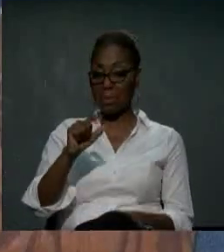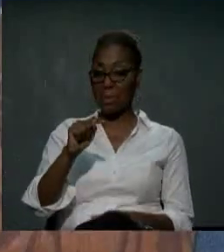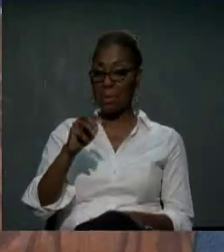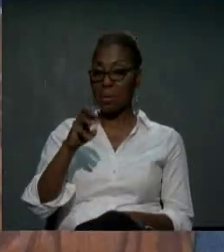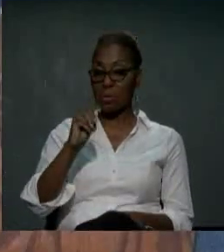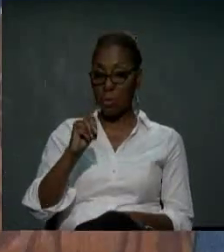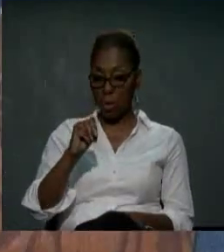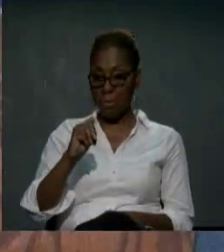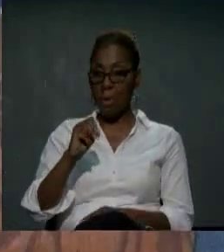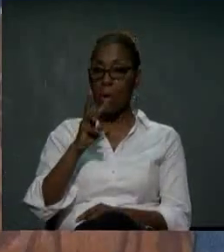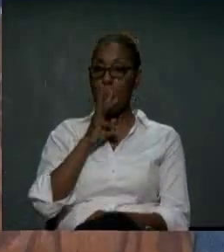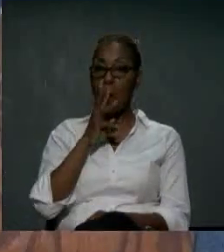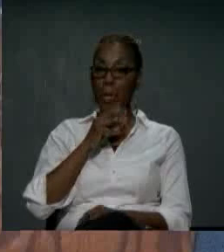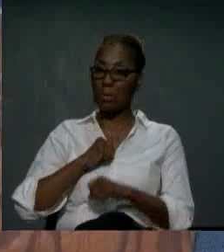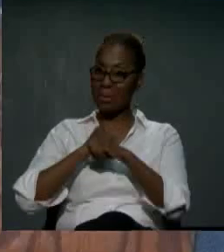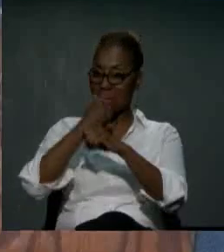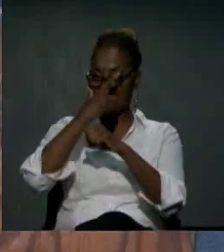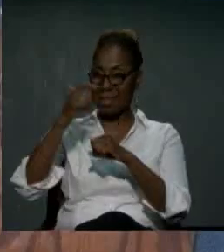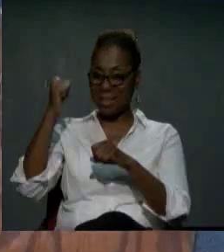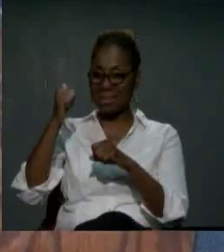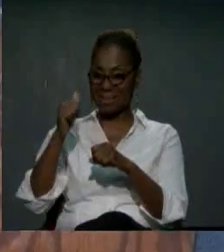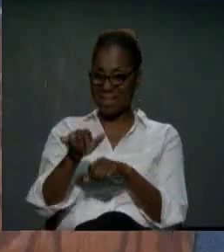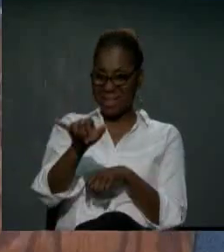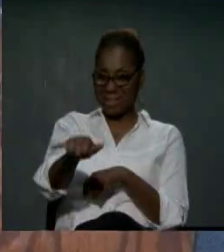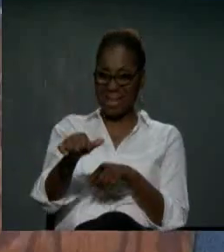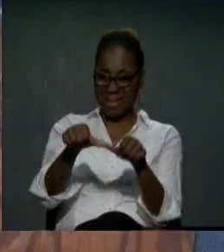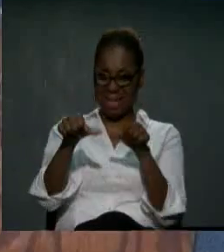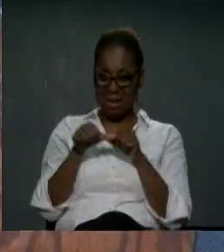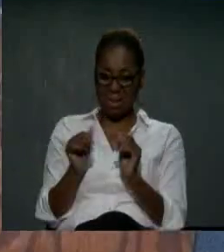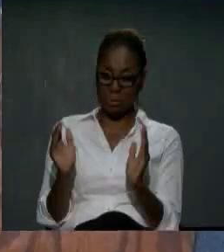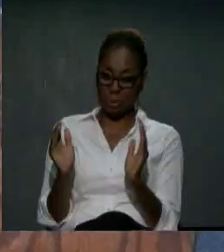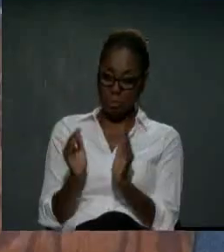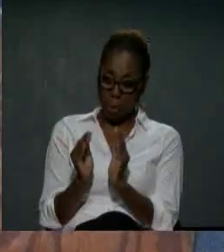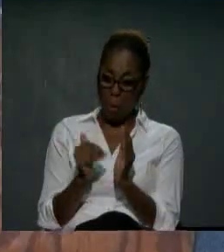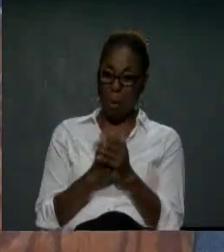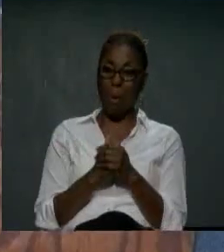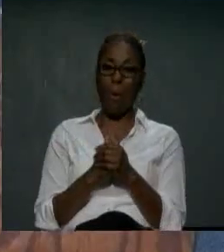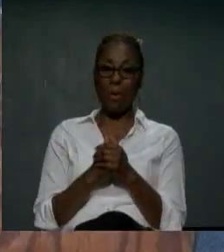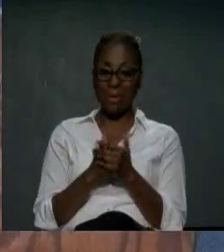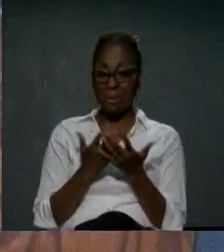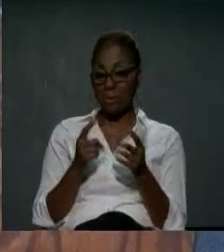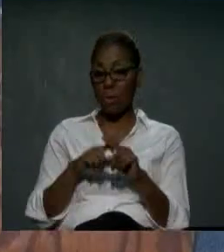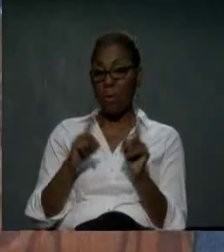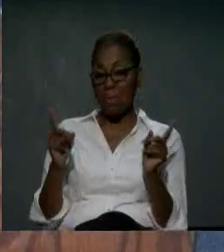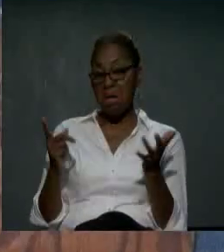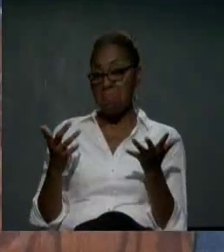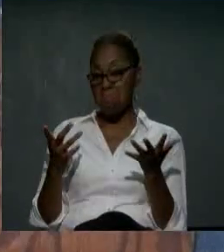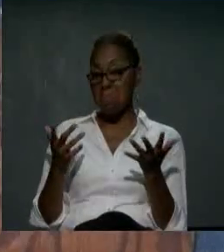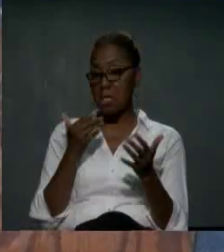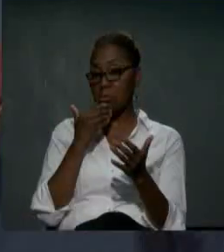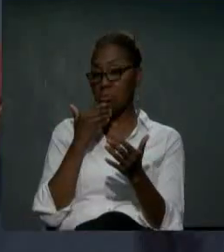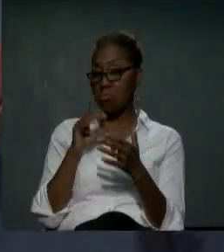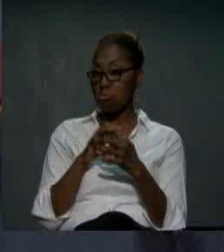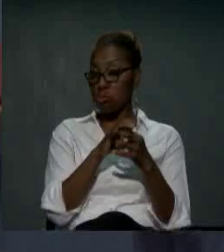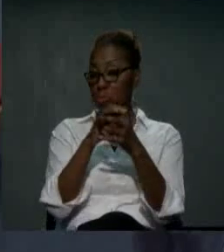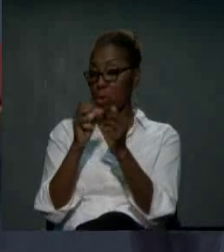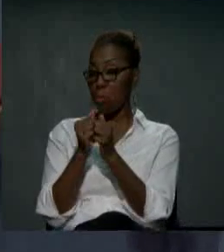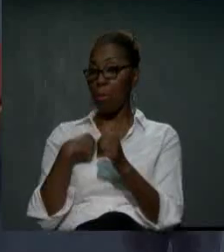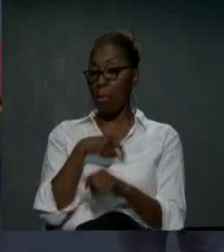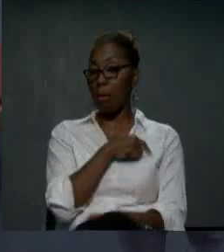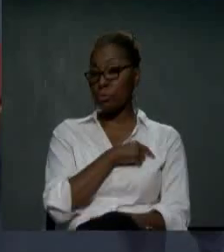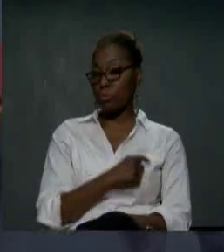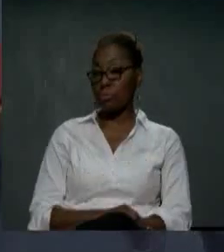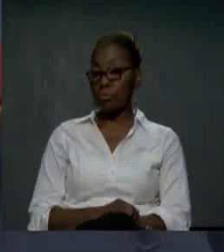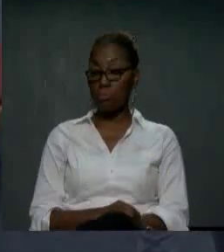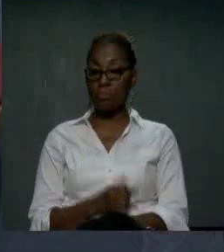detention because of the size of the lot so small. So small, but he has worked well with us. Okay. Thank